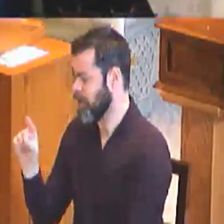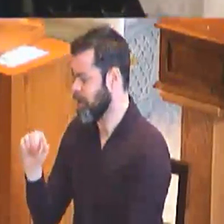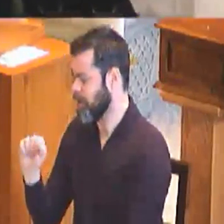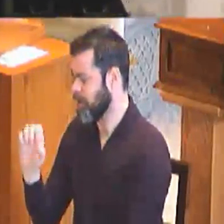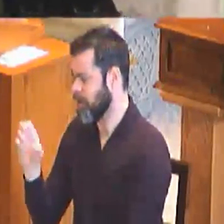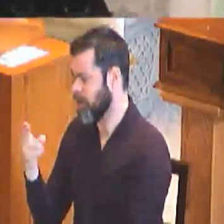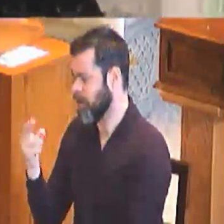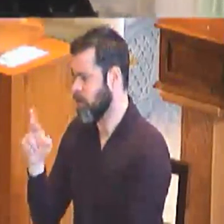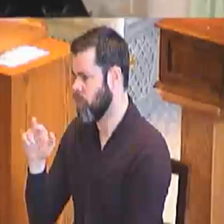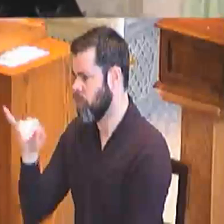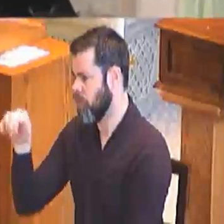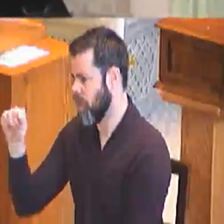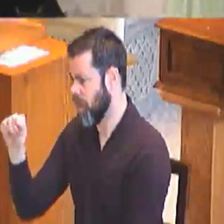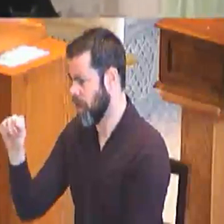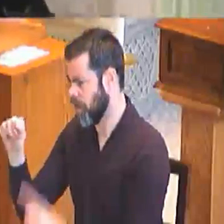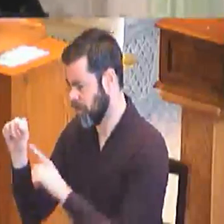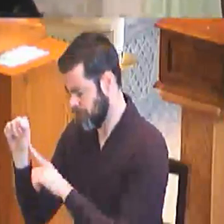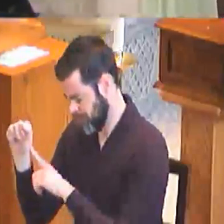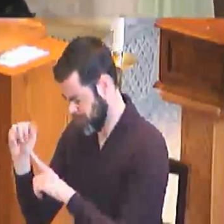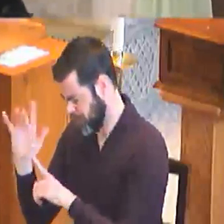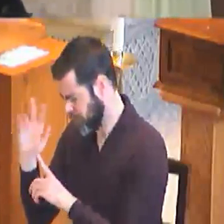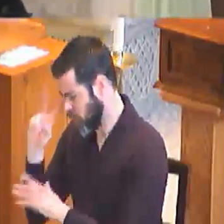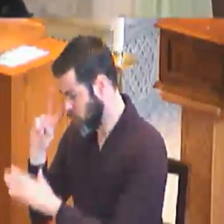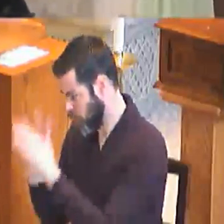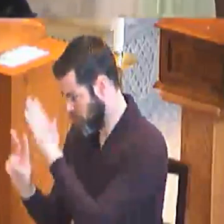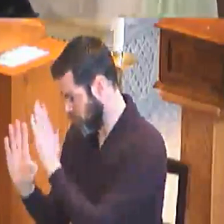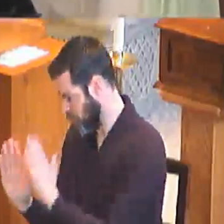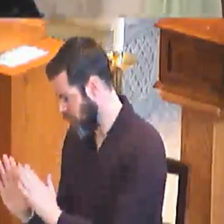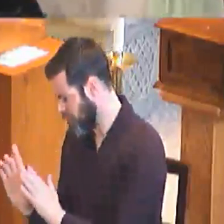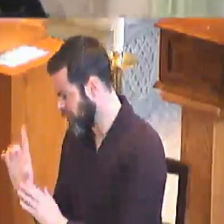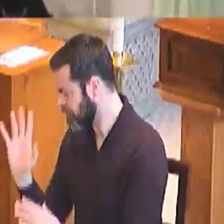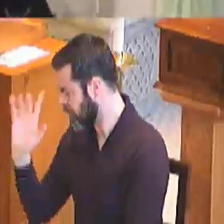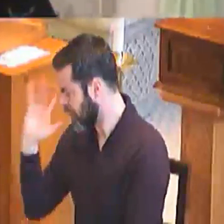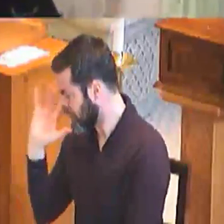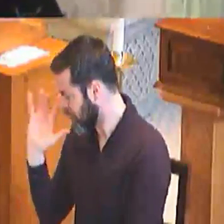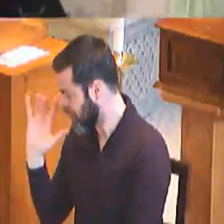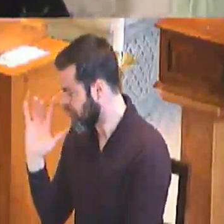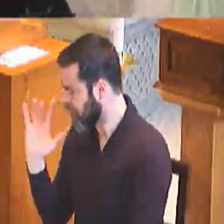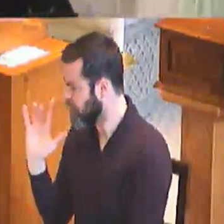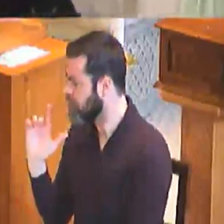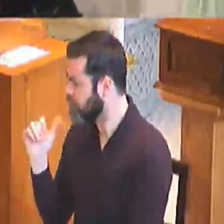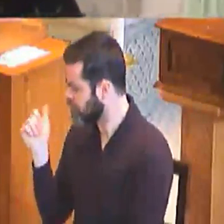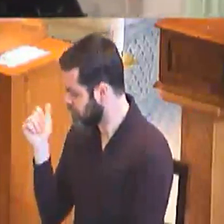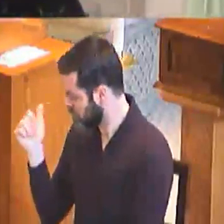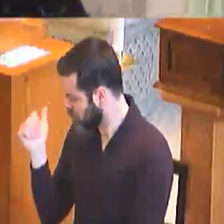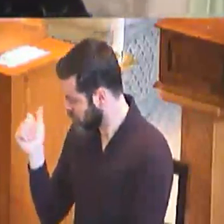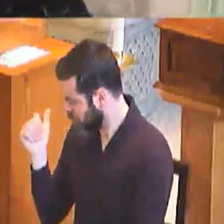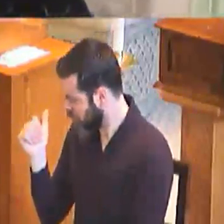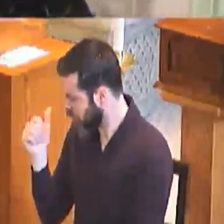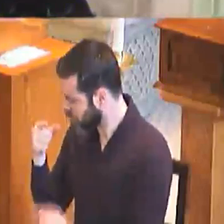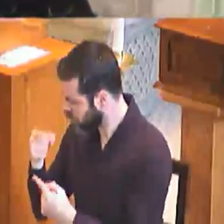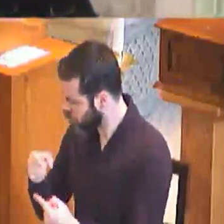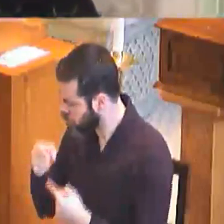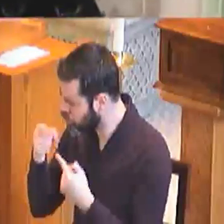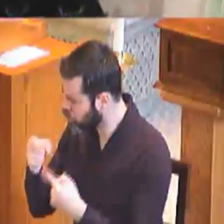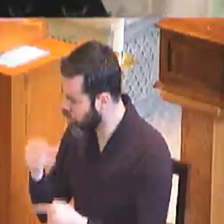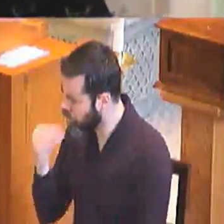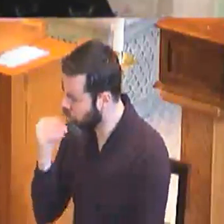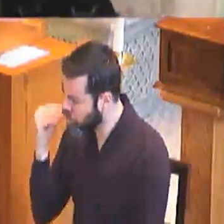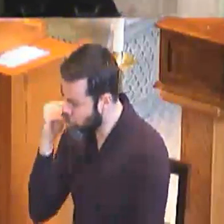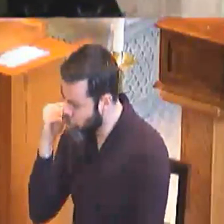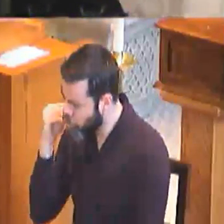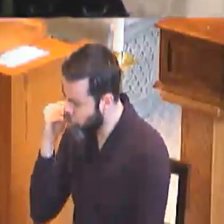of Zechariah, there was also experiencing trouble at home, trouble in the